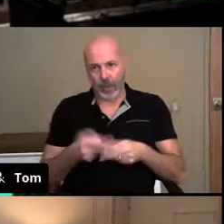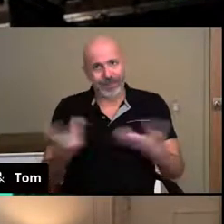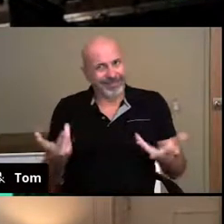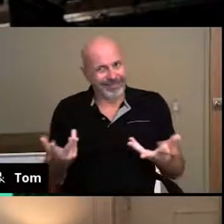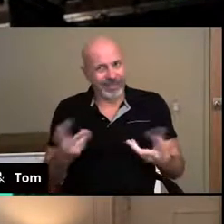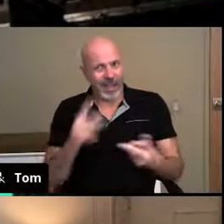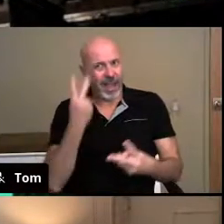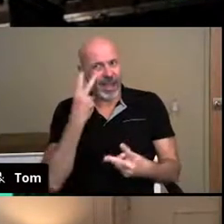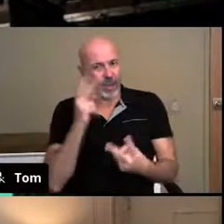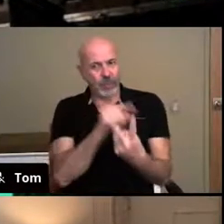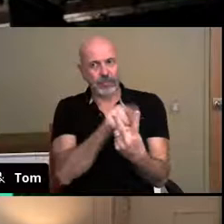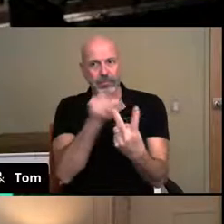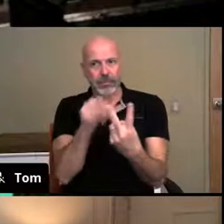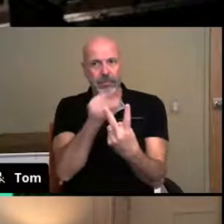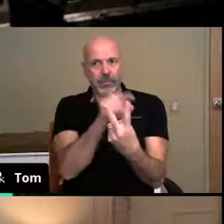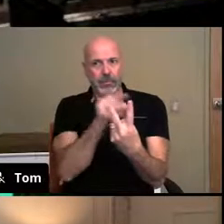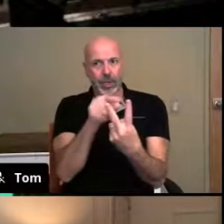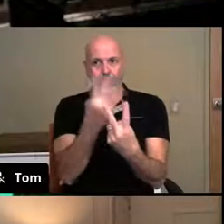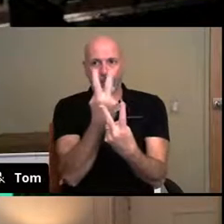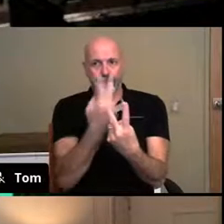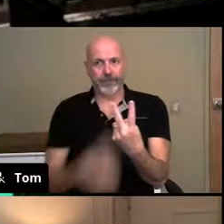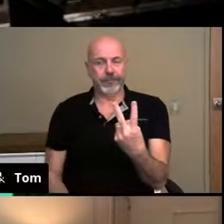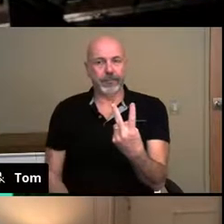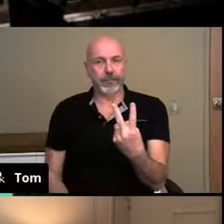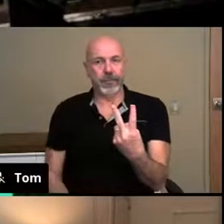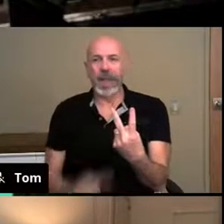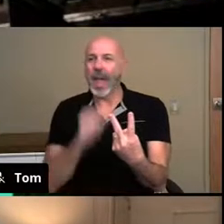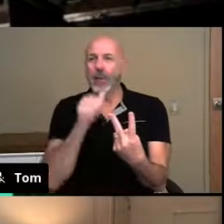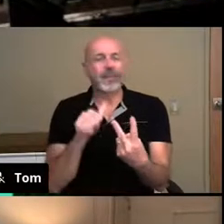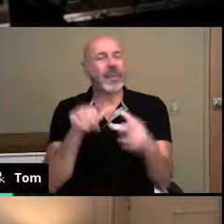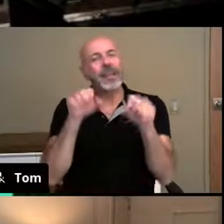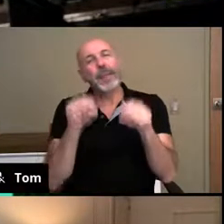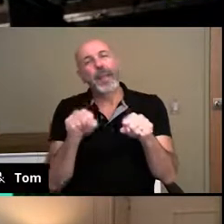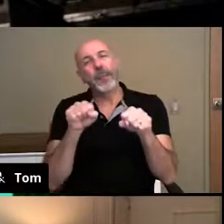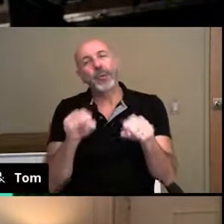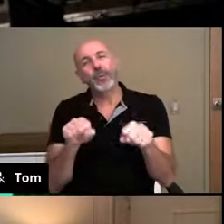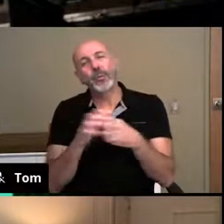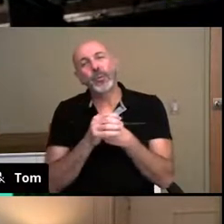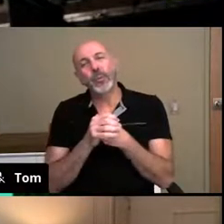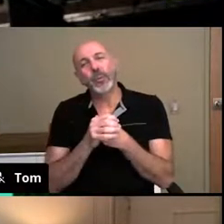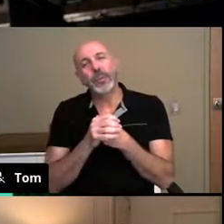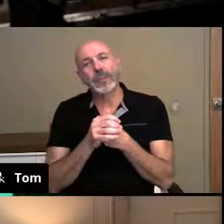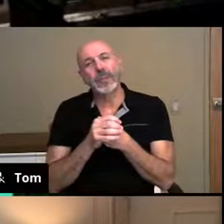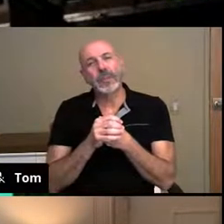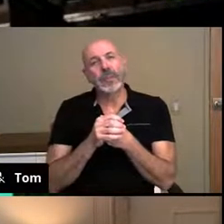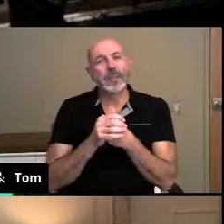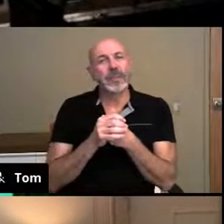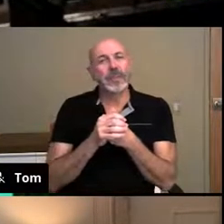those as my options, and I wasn't going to be able to